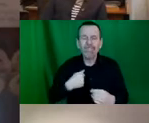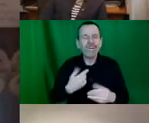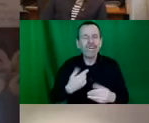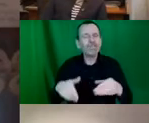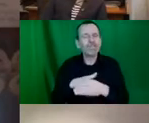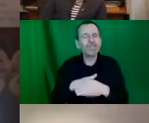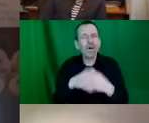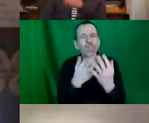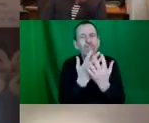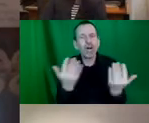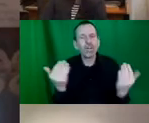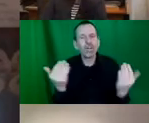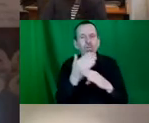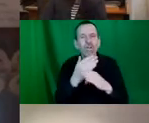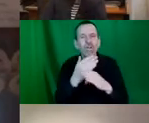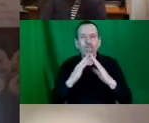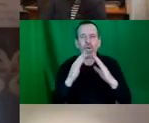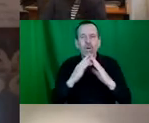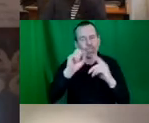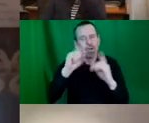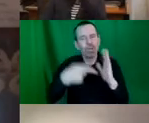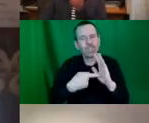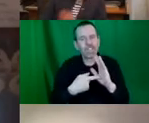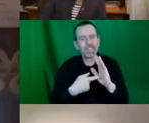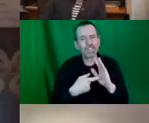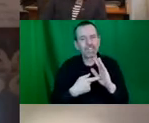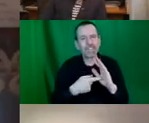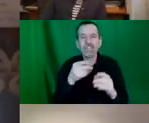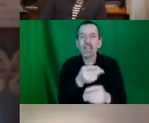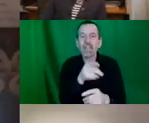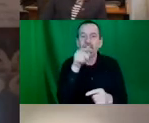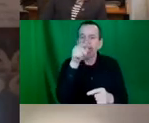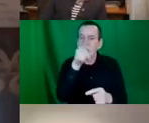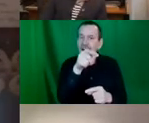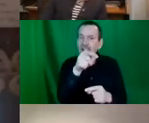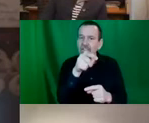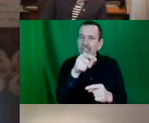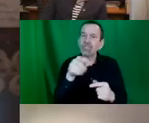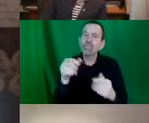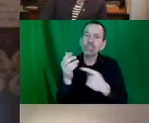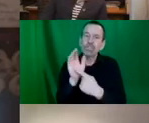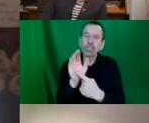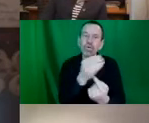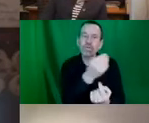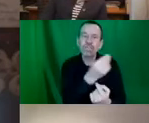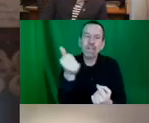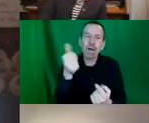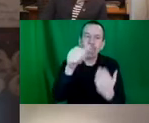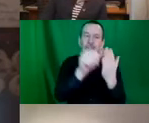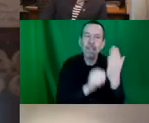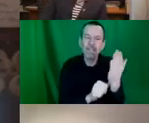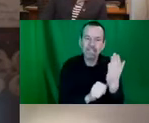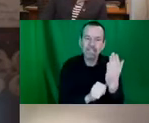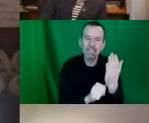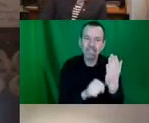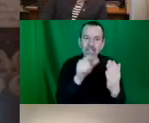much to talk about in one presentation. I've listed some here, but I'm going to talk about these five briefly.